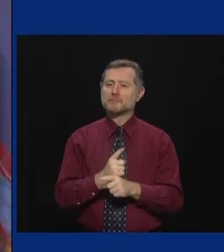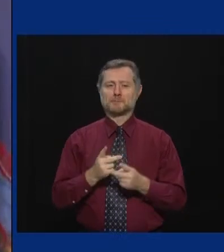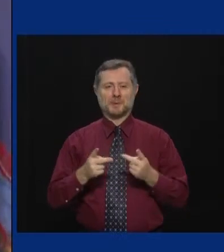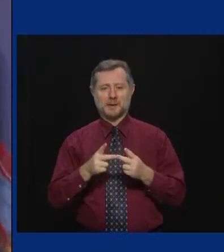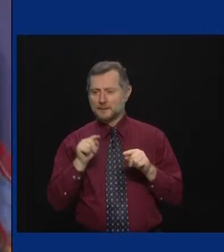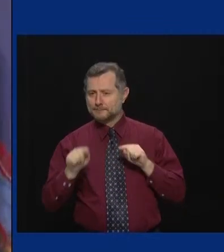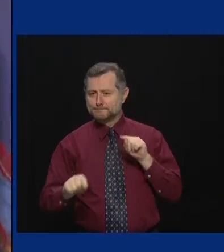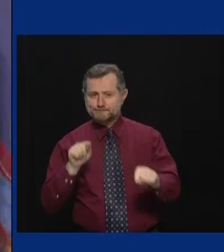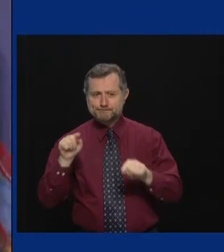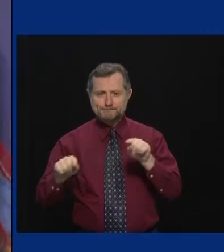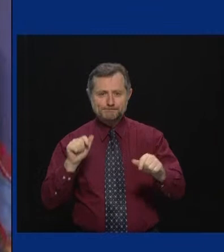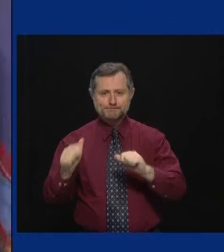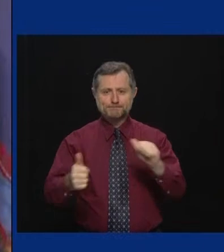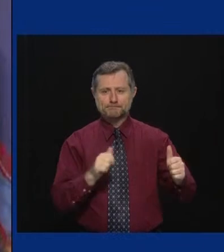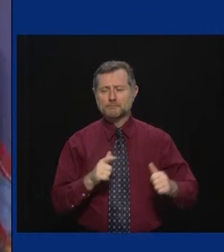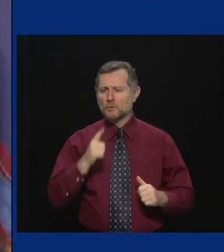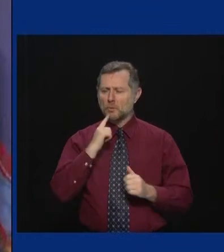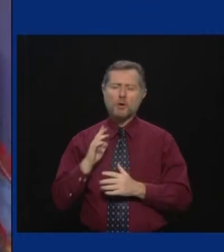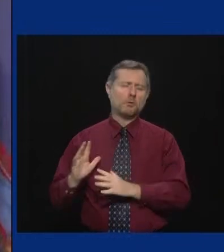applause.